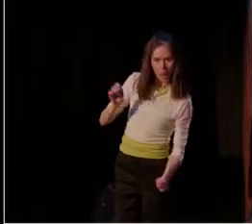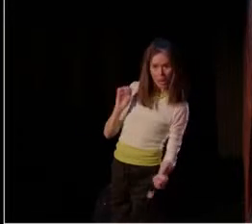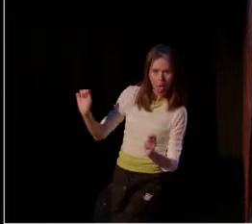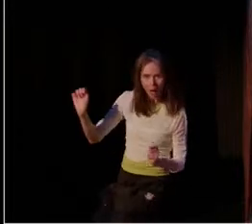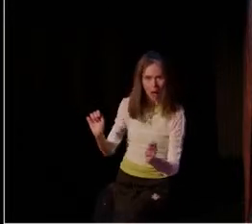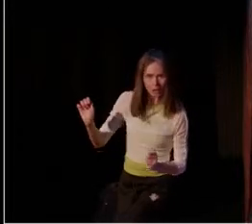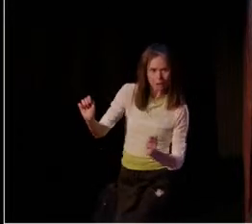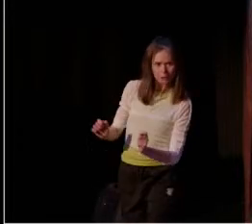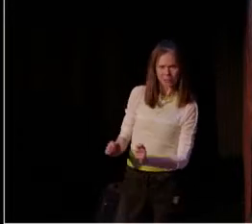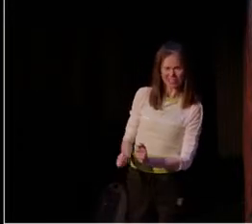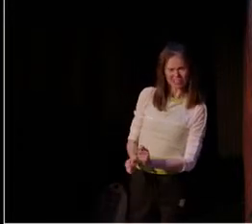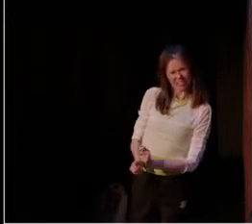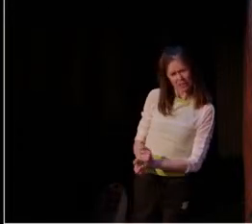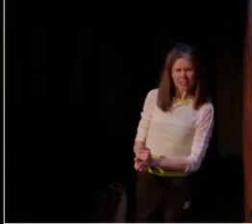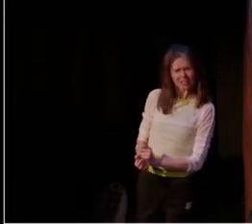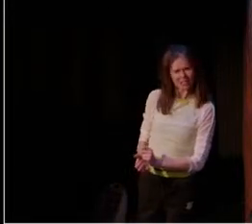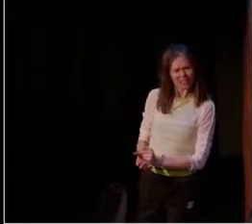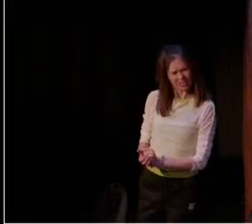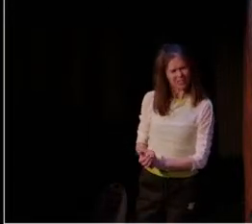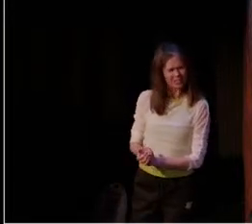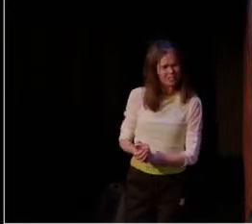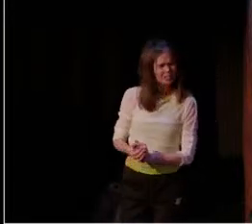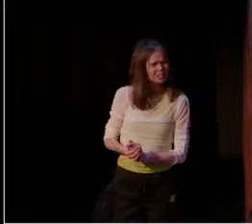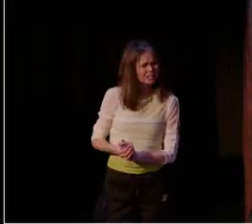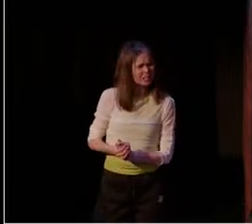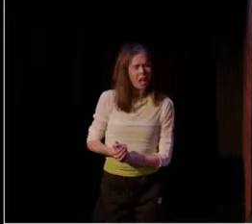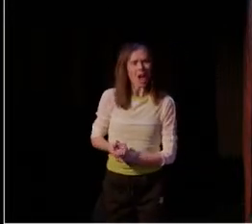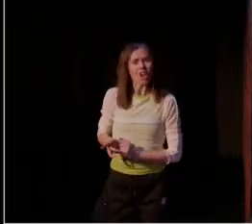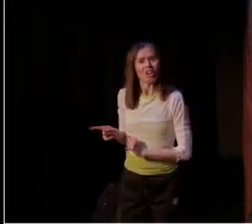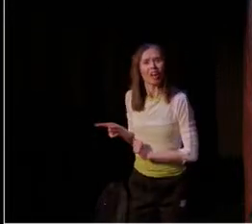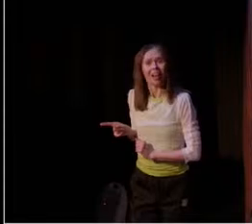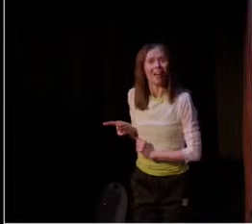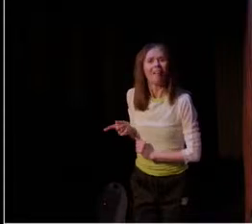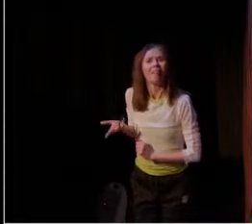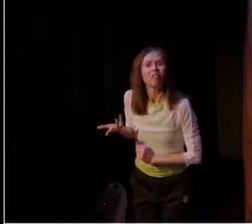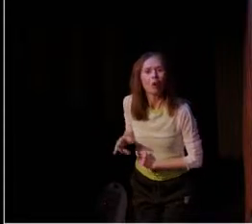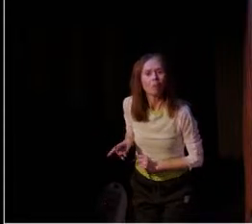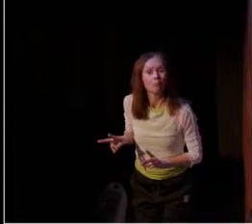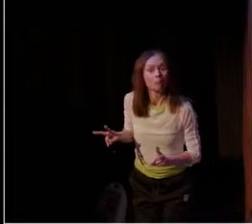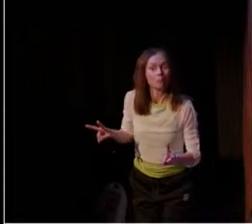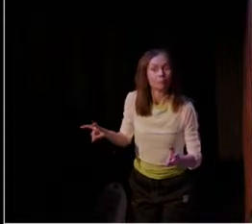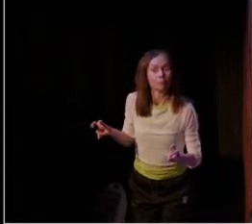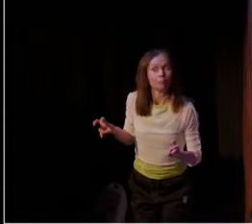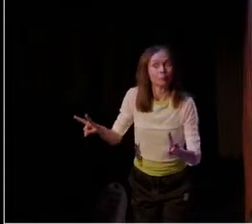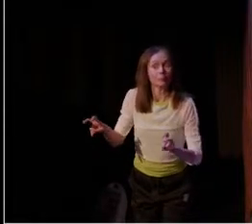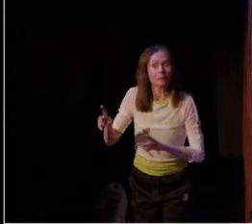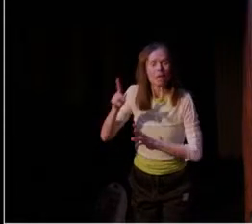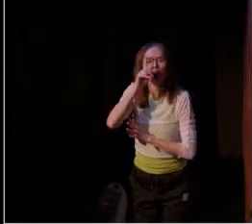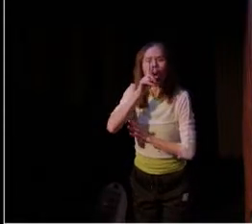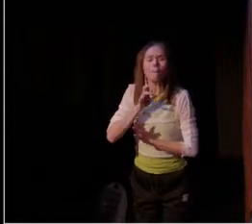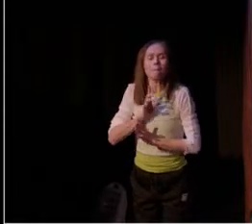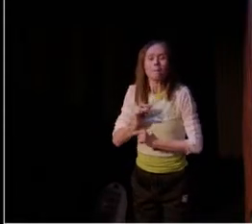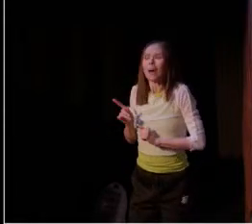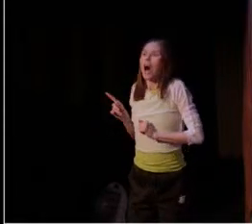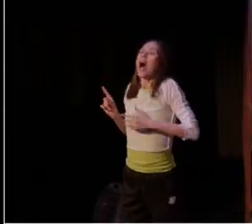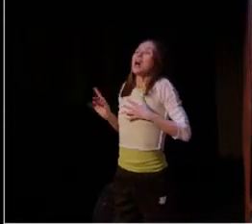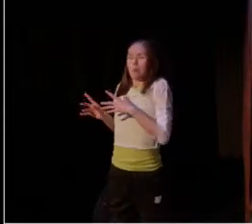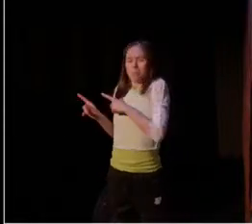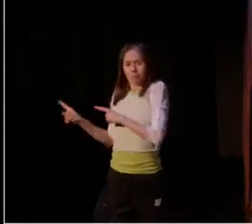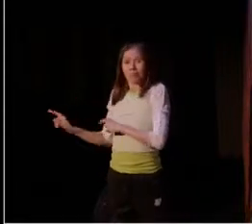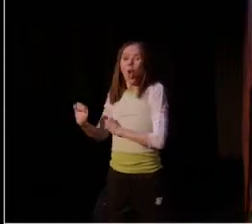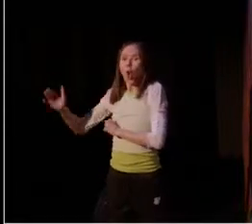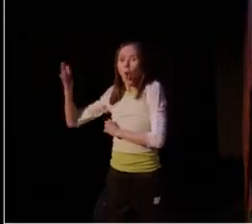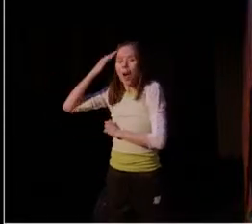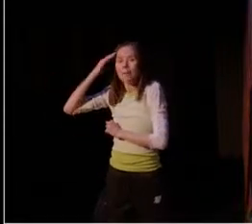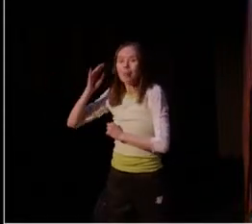From there, and from her mother, whose tears proclaimed her daughter hers before we parted